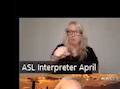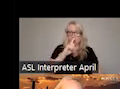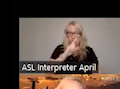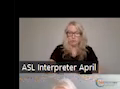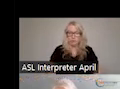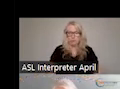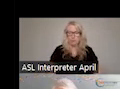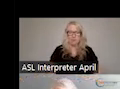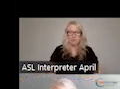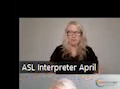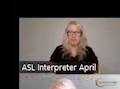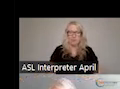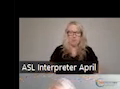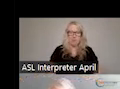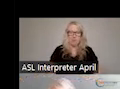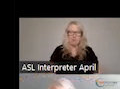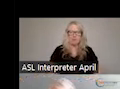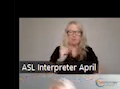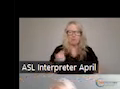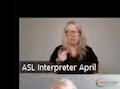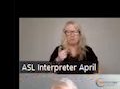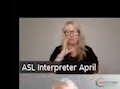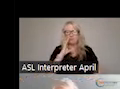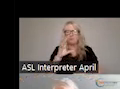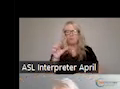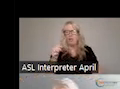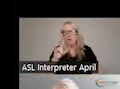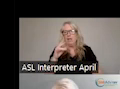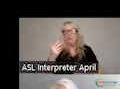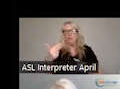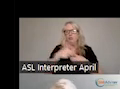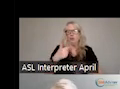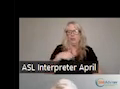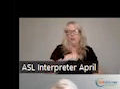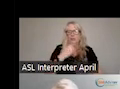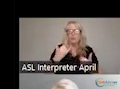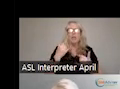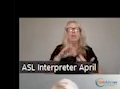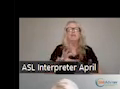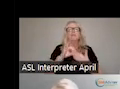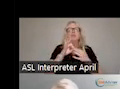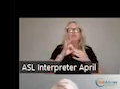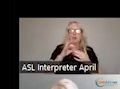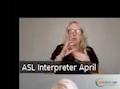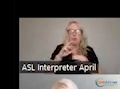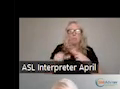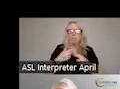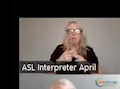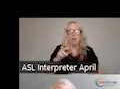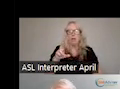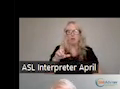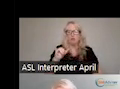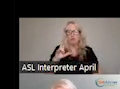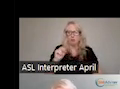So Ren Cohen is joining us today, and I just want to say kind of a special thing about Ren.